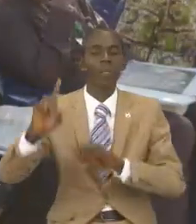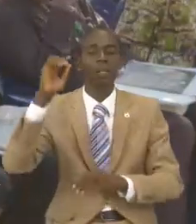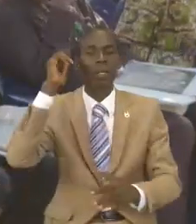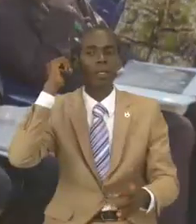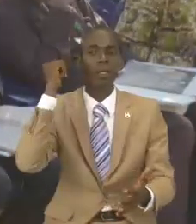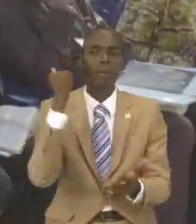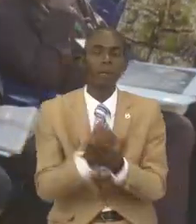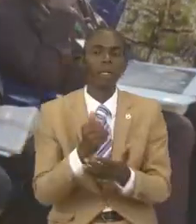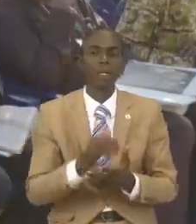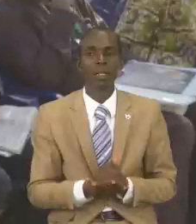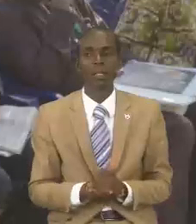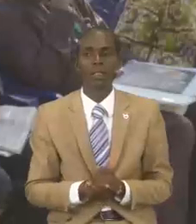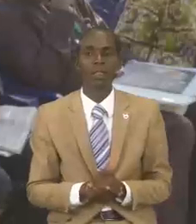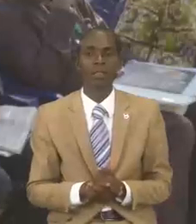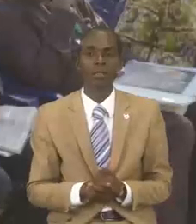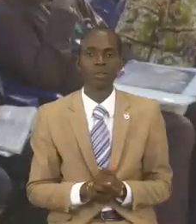Amen.